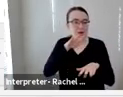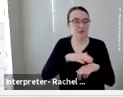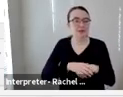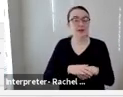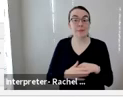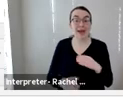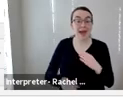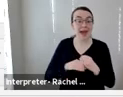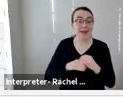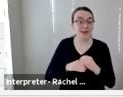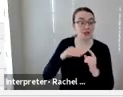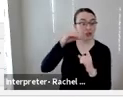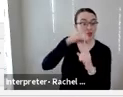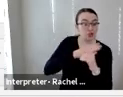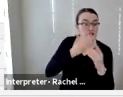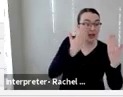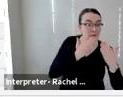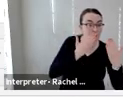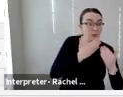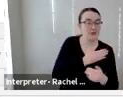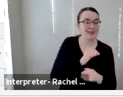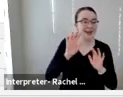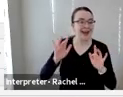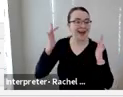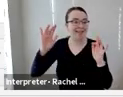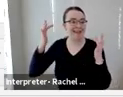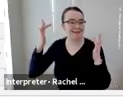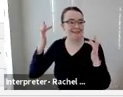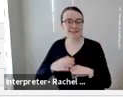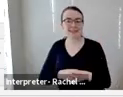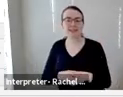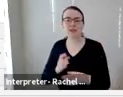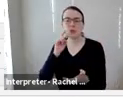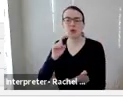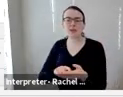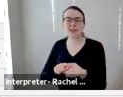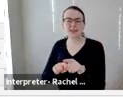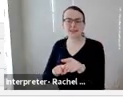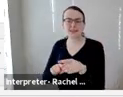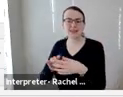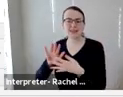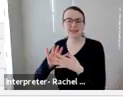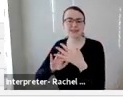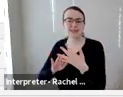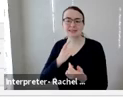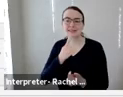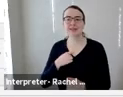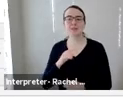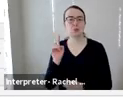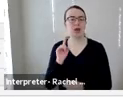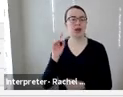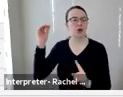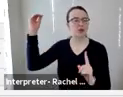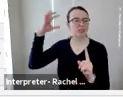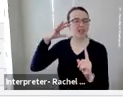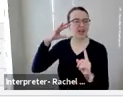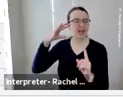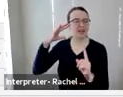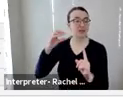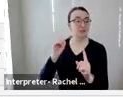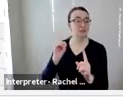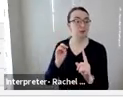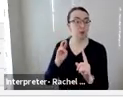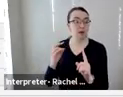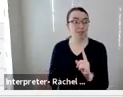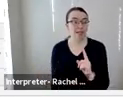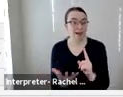and highlights, right? And if you notice, these layers here start to tell you where the light's coming from and start